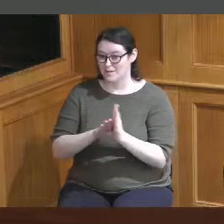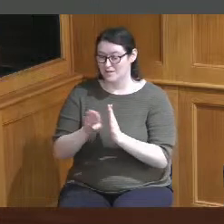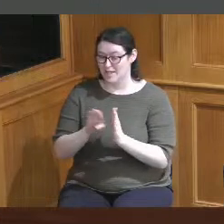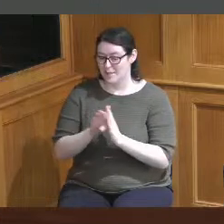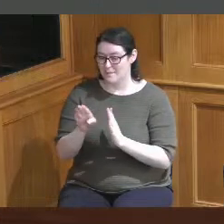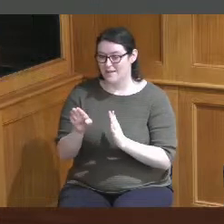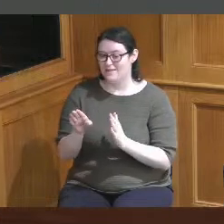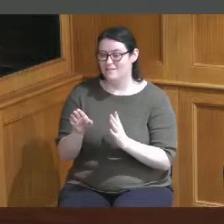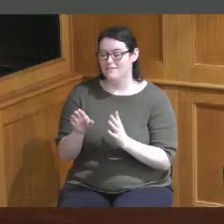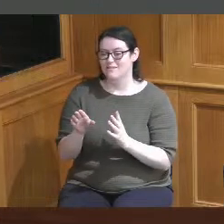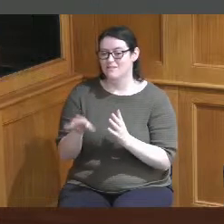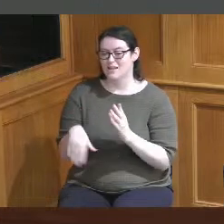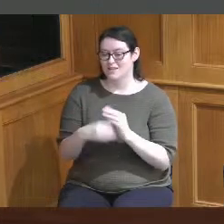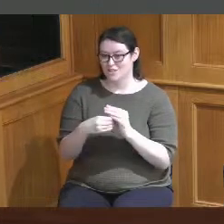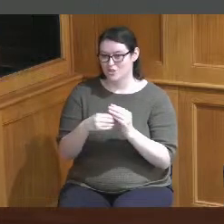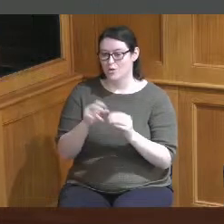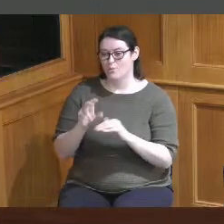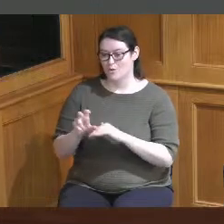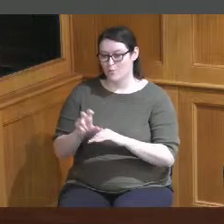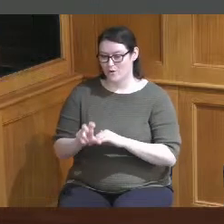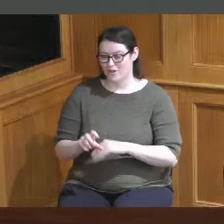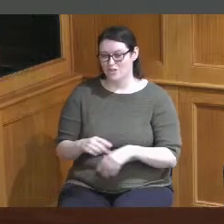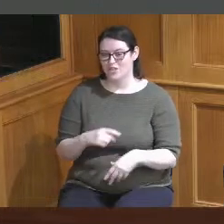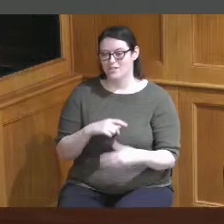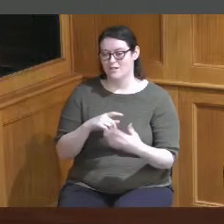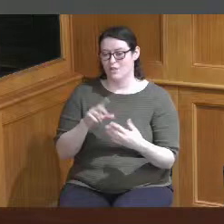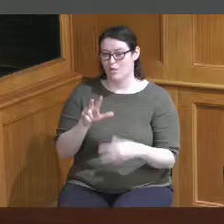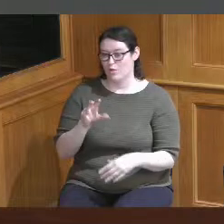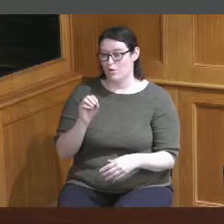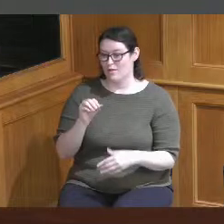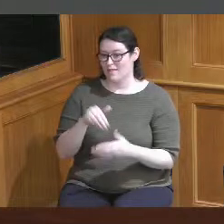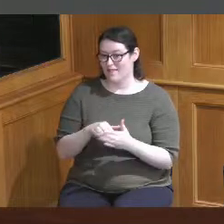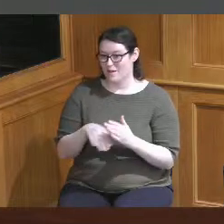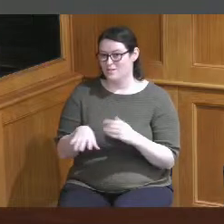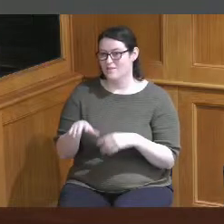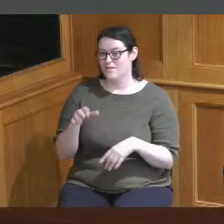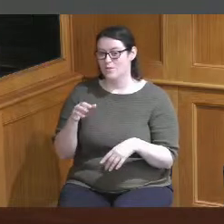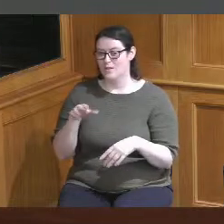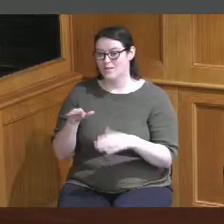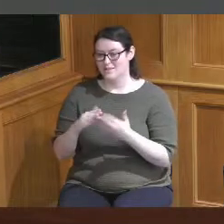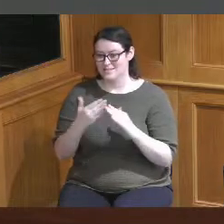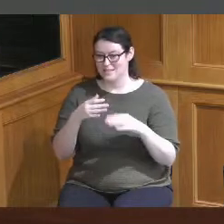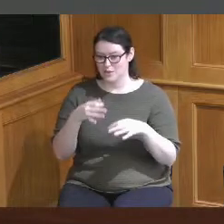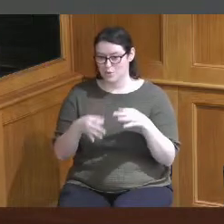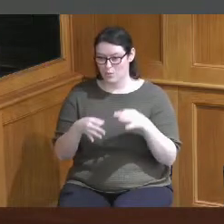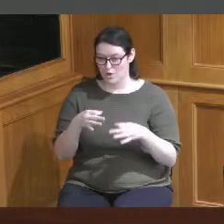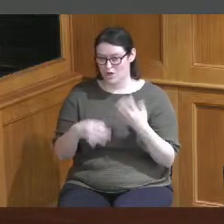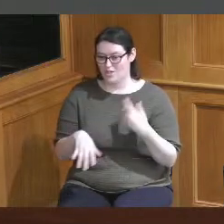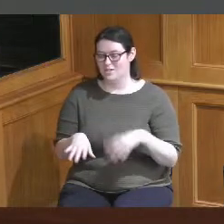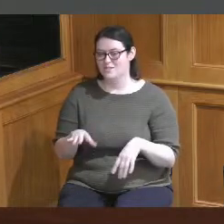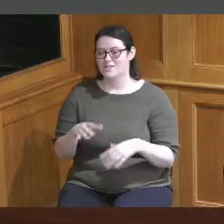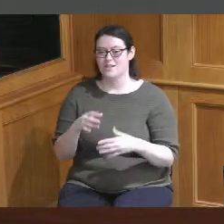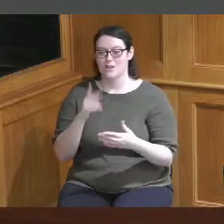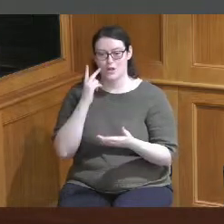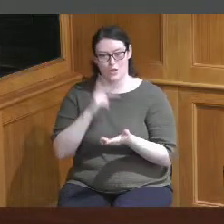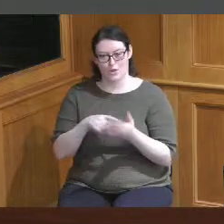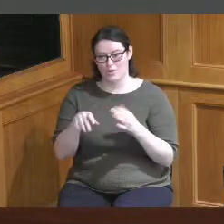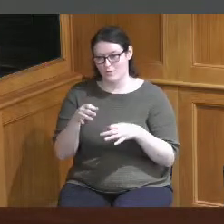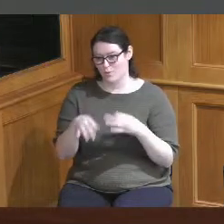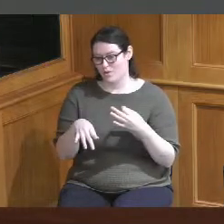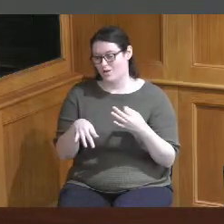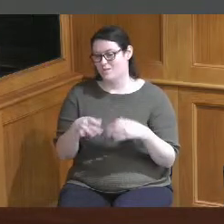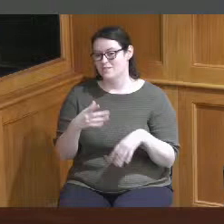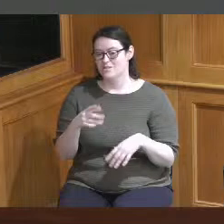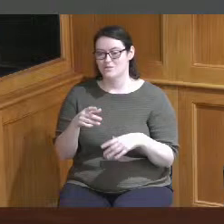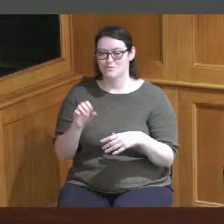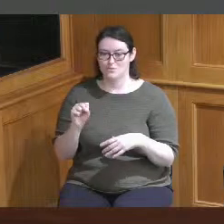development additional appropriation, $30,000 in municipal court, the clerk of courts, social services and justice